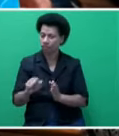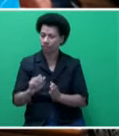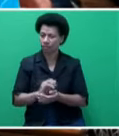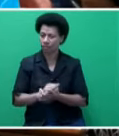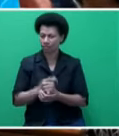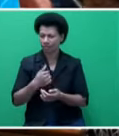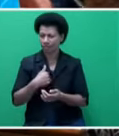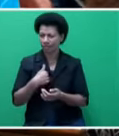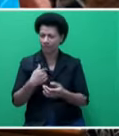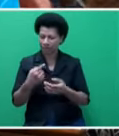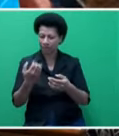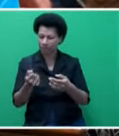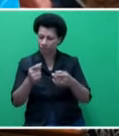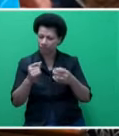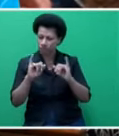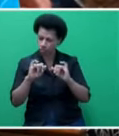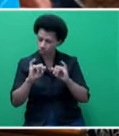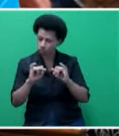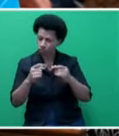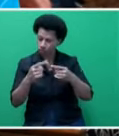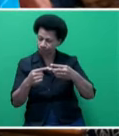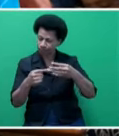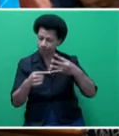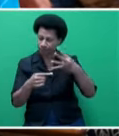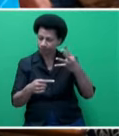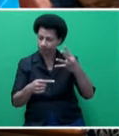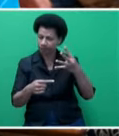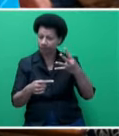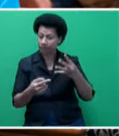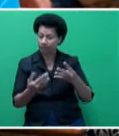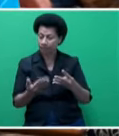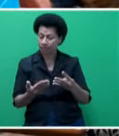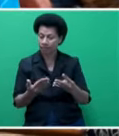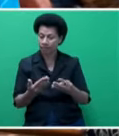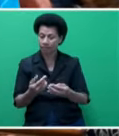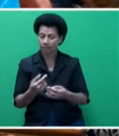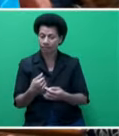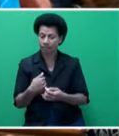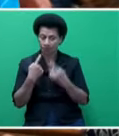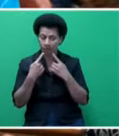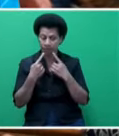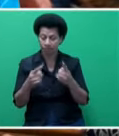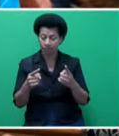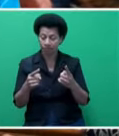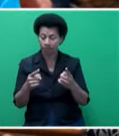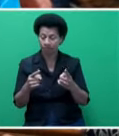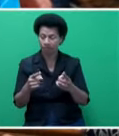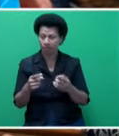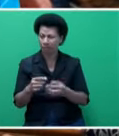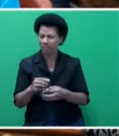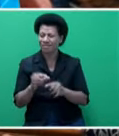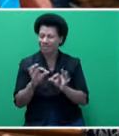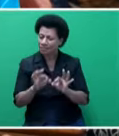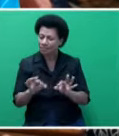there are some important issues that needs to be raised, and not just for the sake